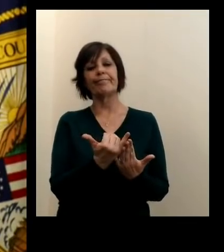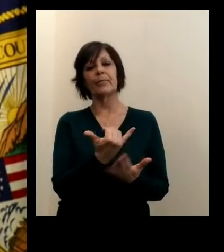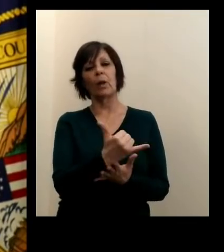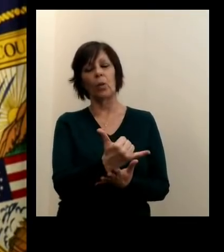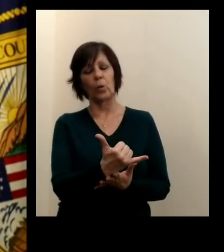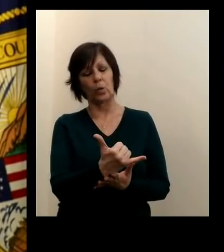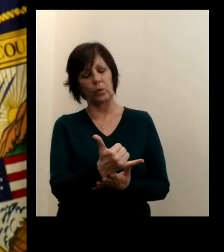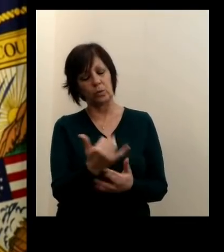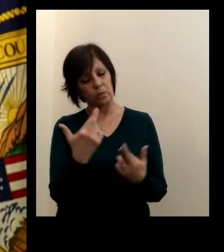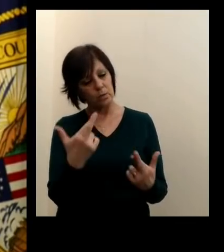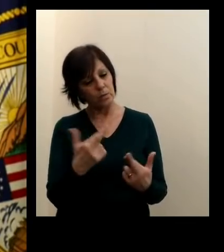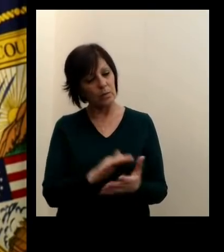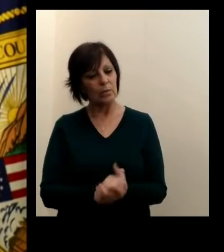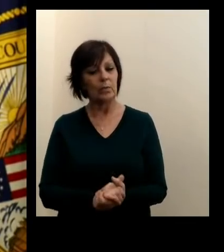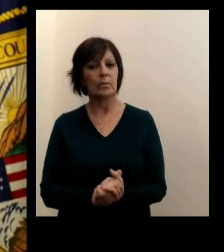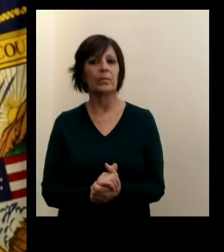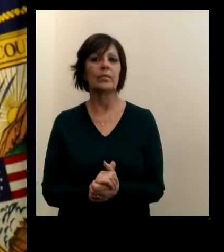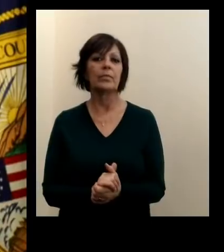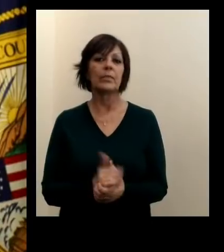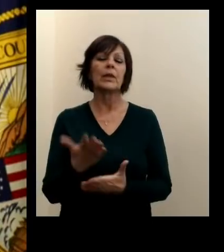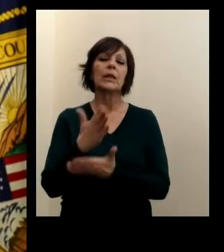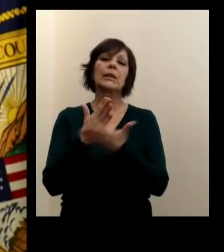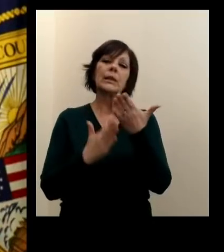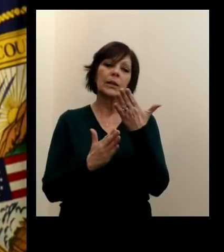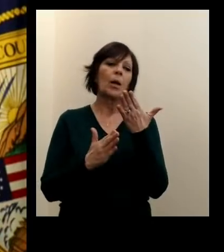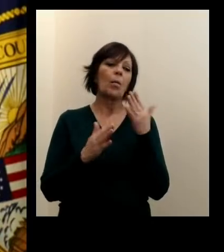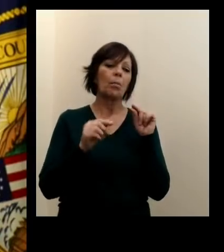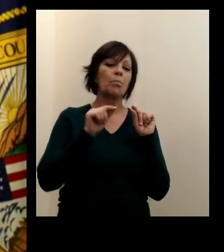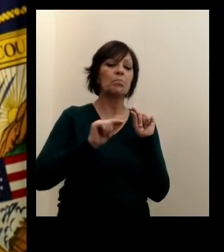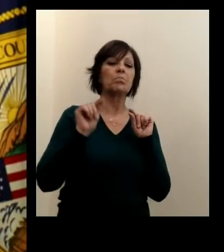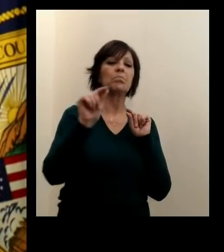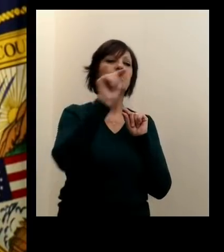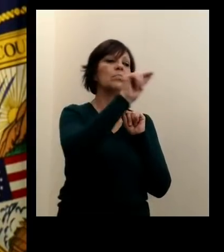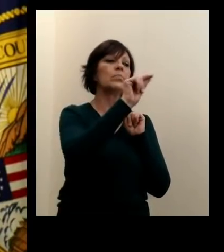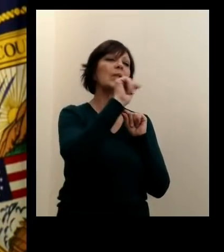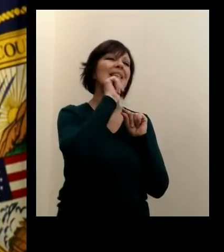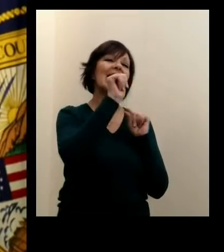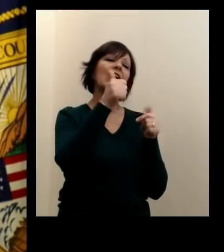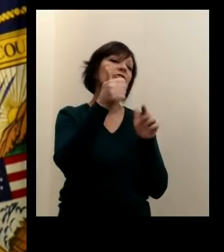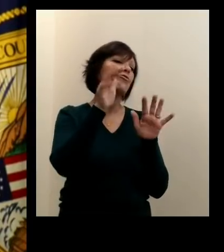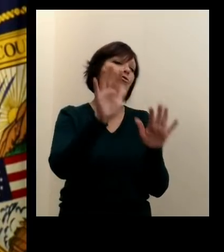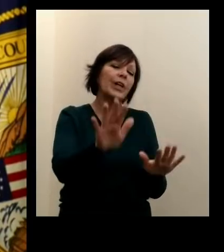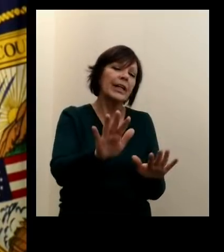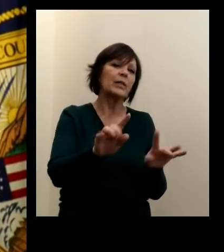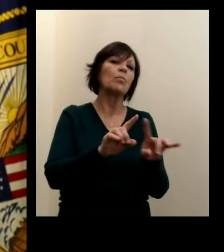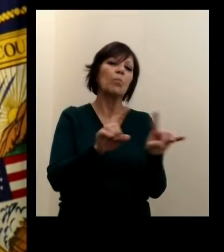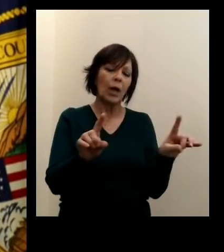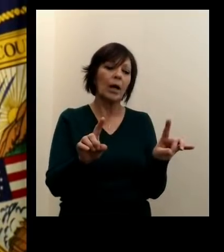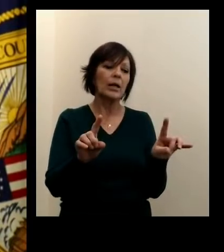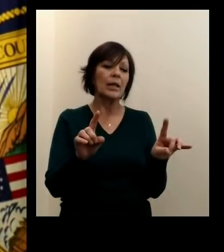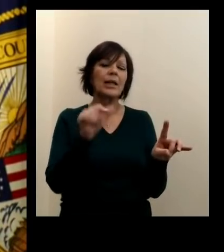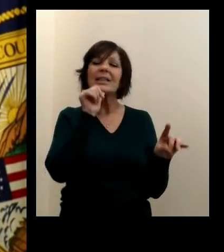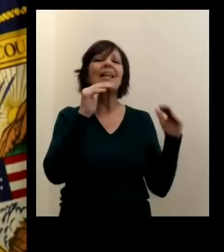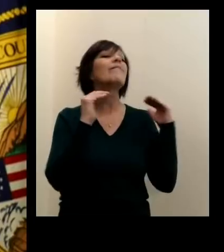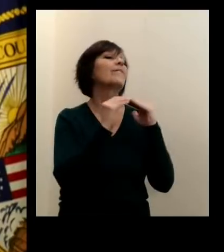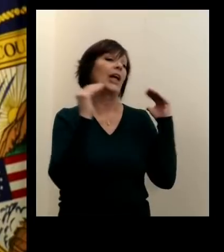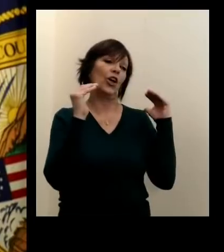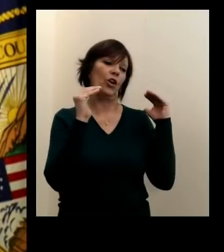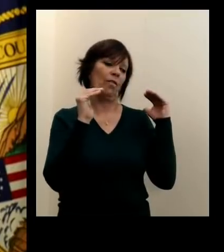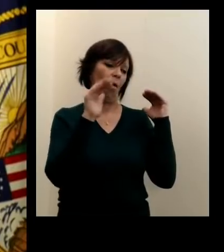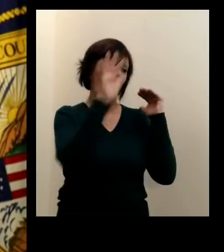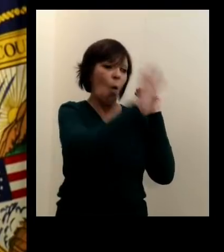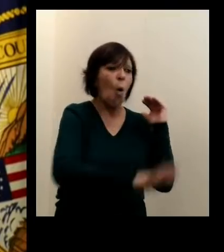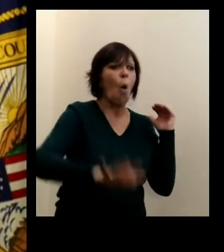from orange at least to yellow. There are some parts of our community that are not doing as well as others, but it would be unfair to hold the whole